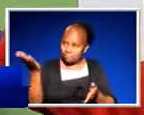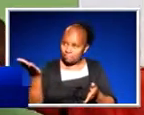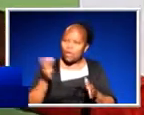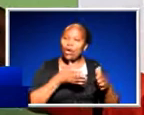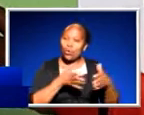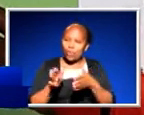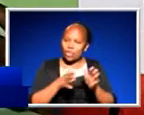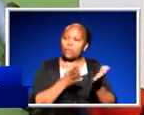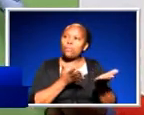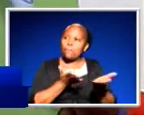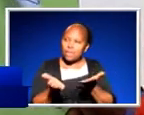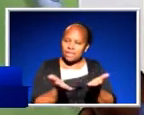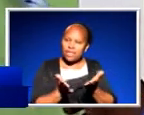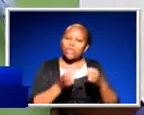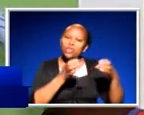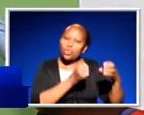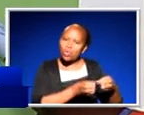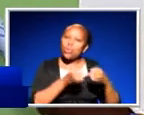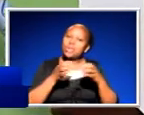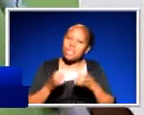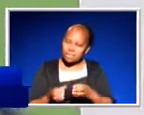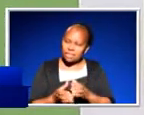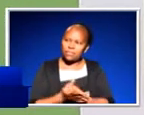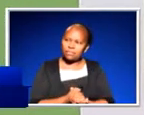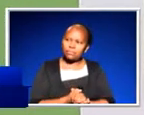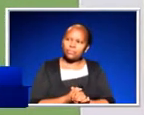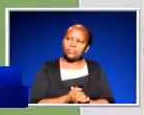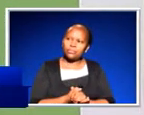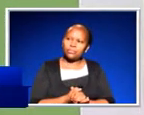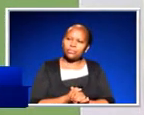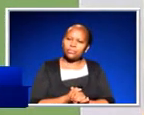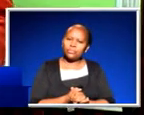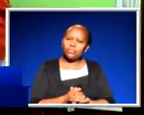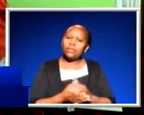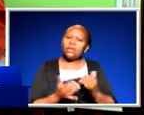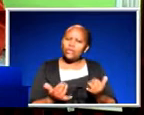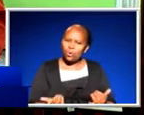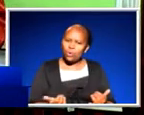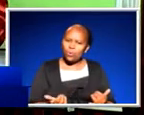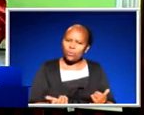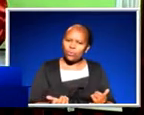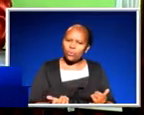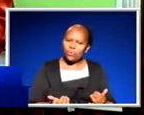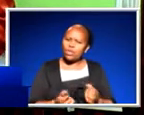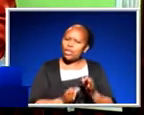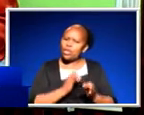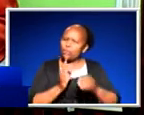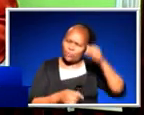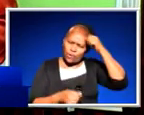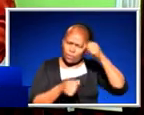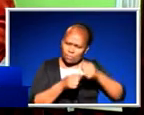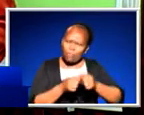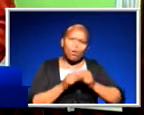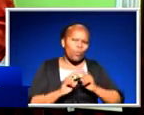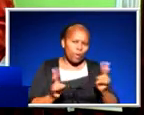Forms of Business Units. Now, if you remember very